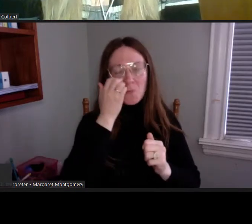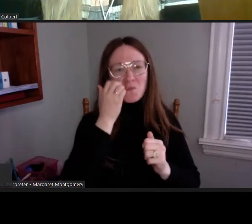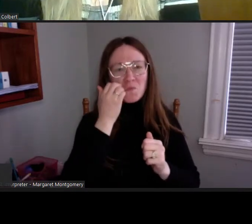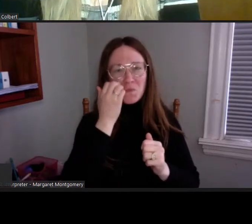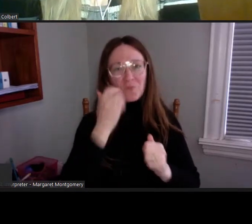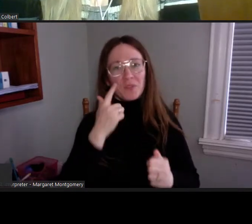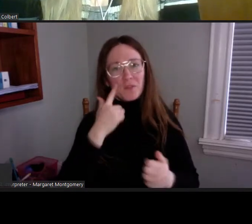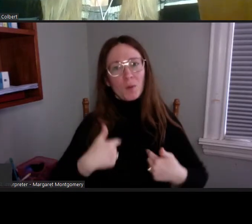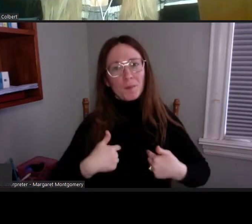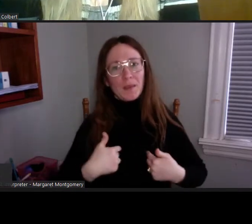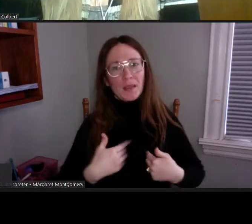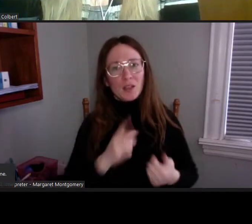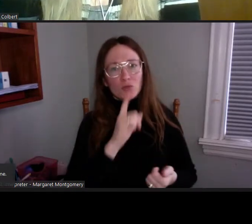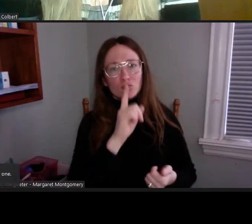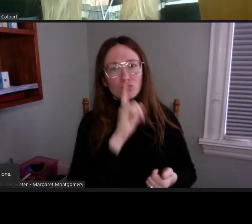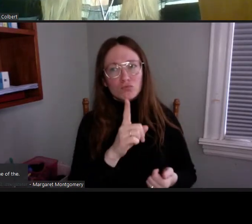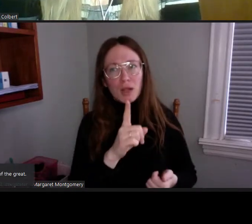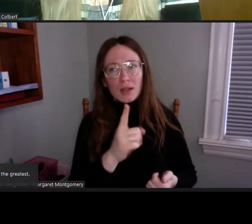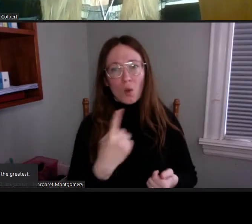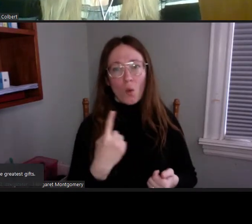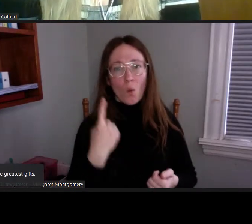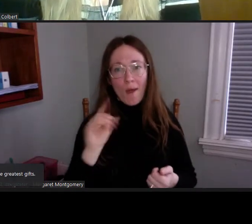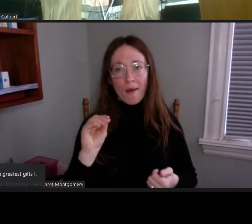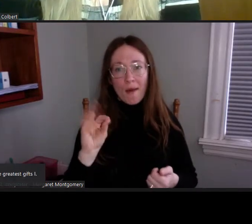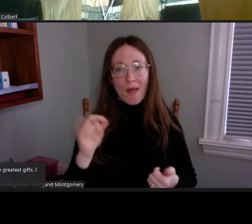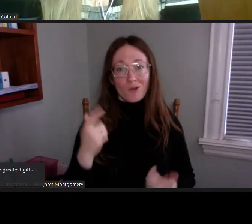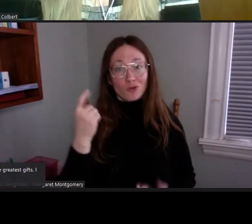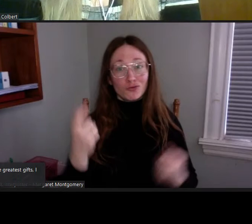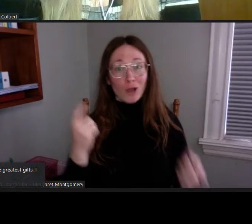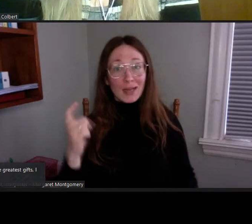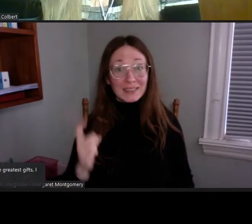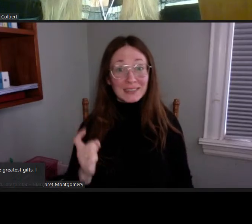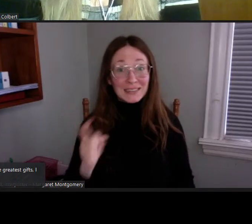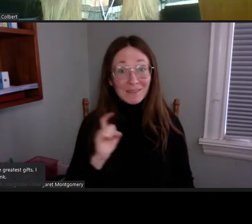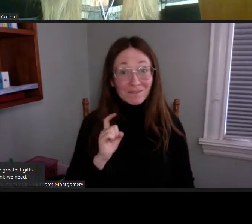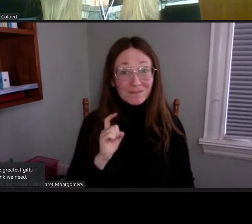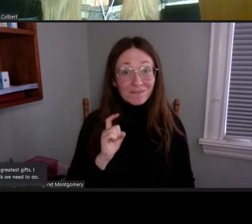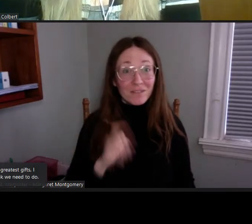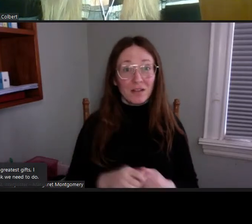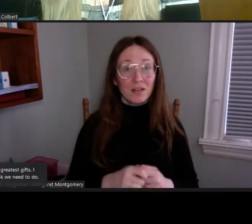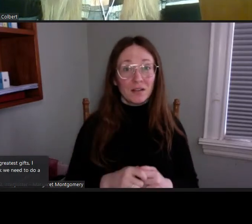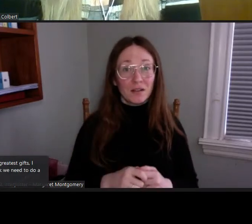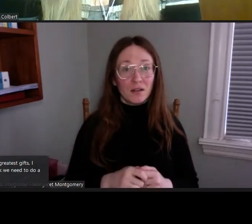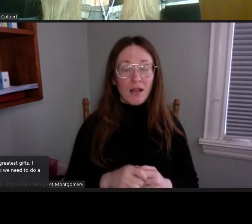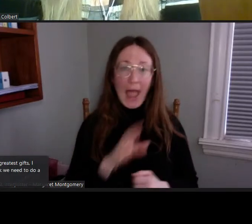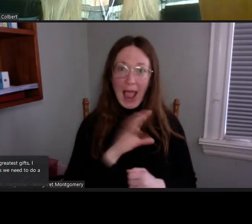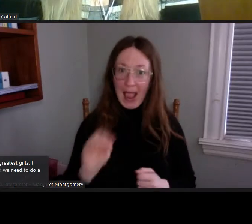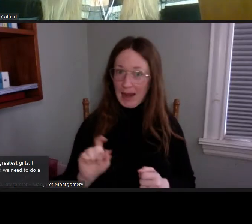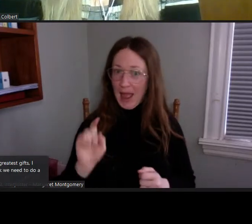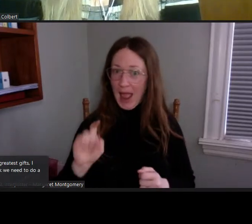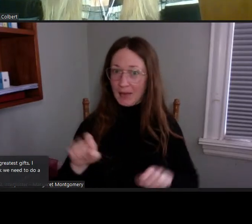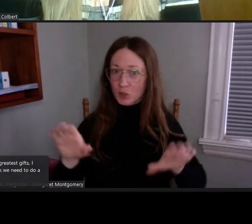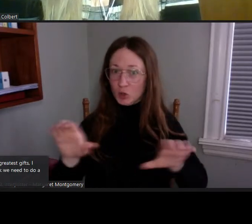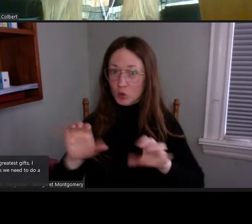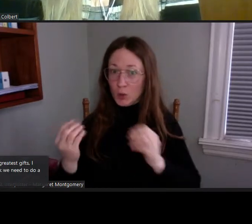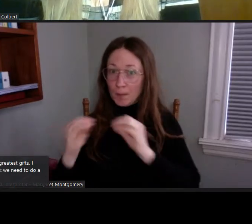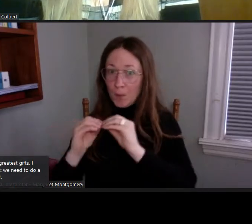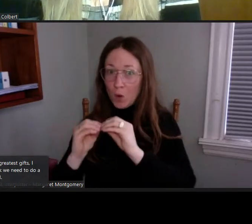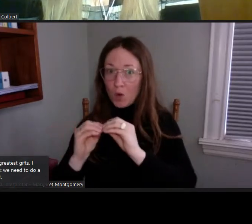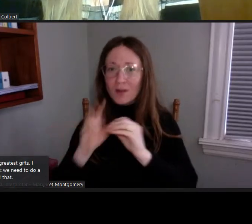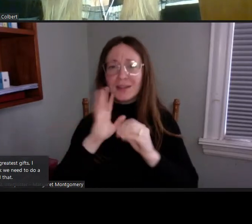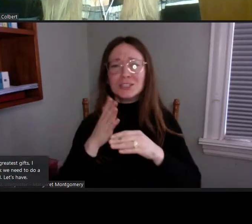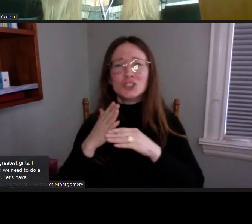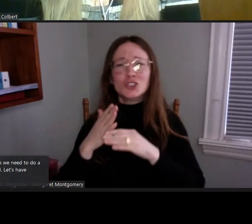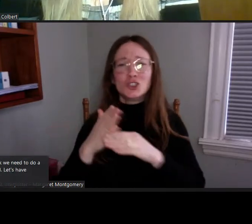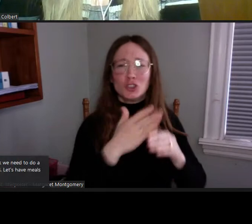me, is that for me, one of the greatest gifts I think we have, and what I think we need to do a lot more of, is let's share food. Let's